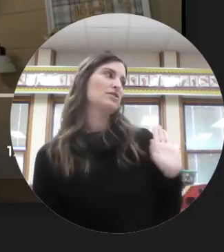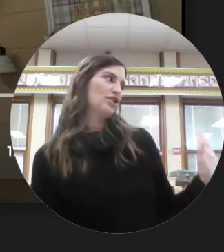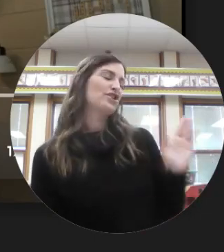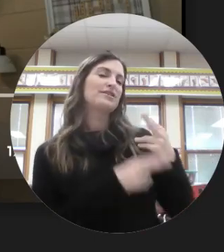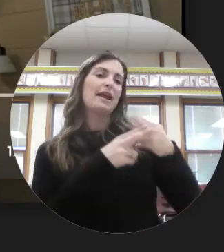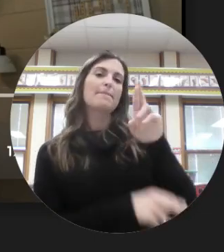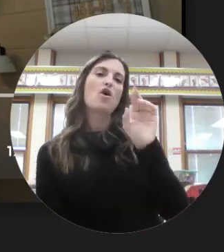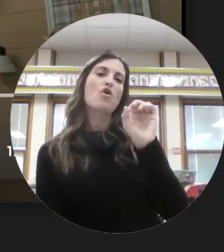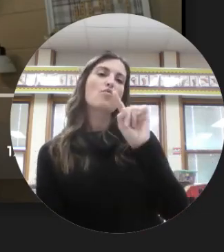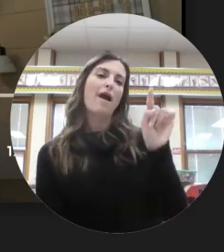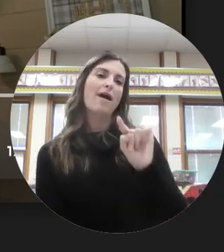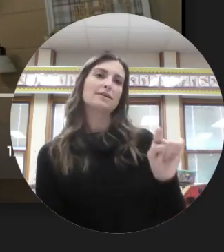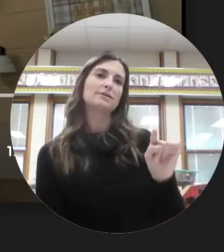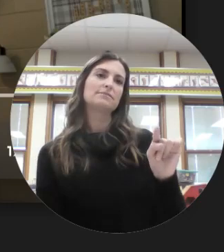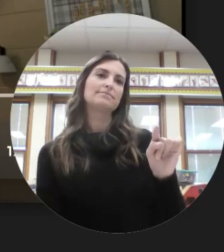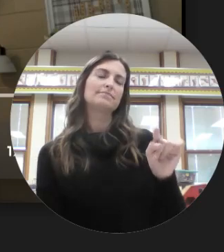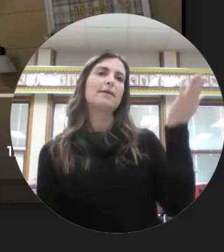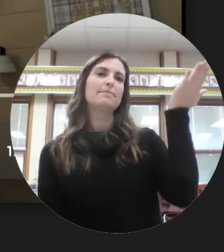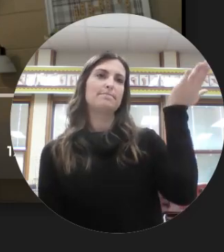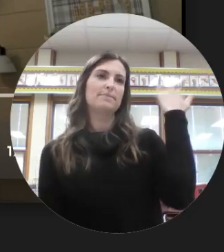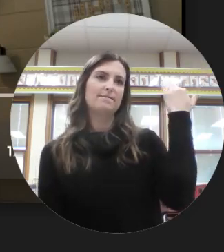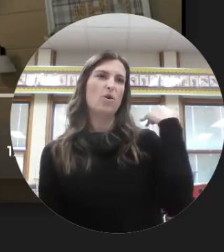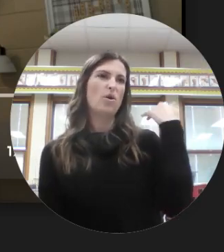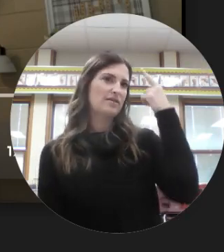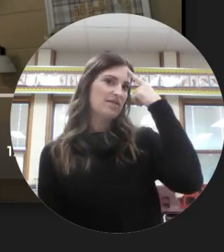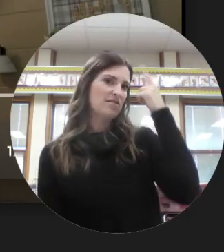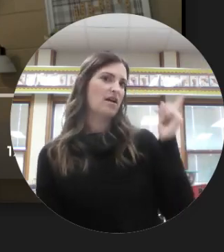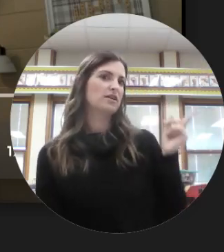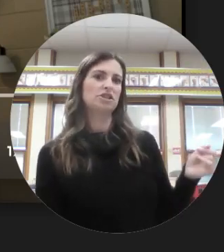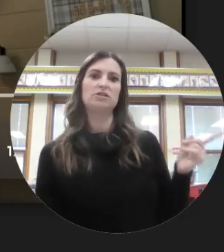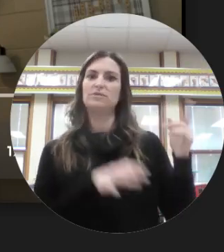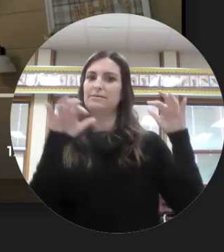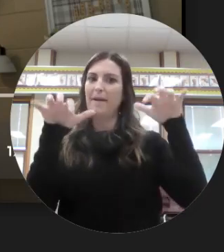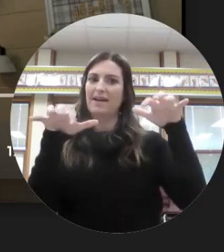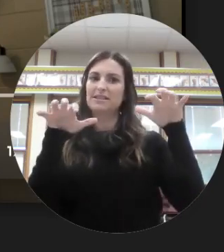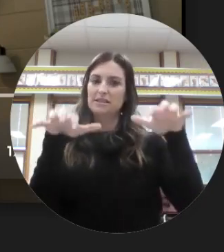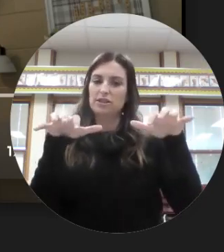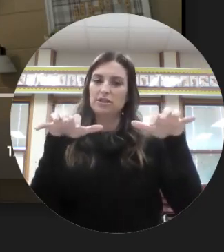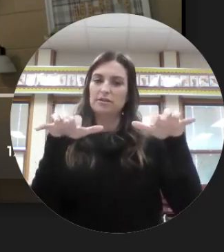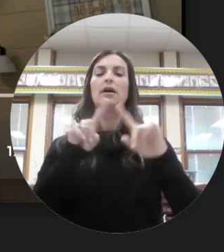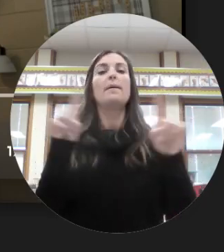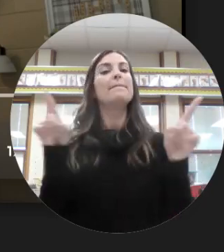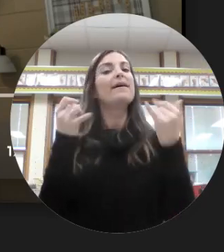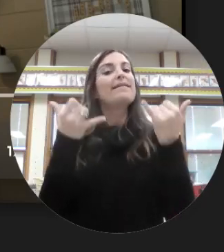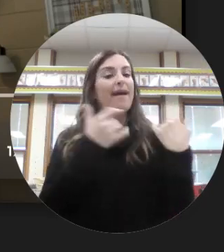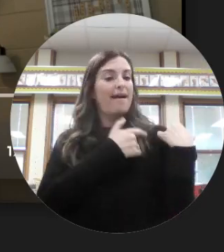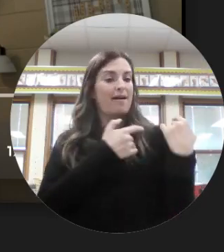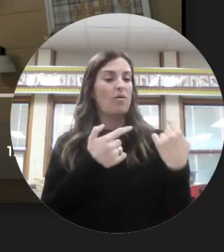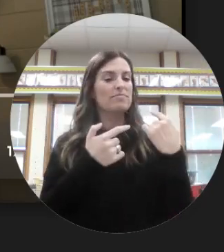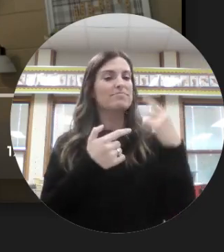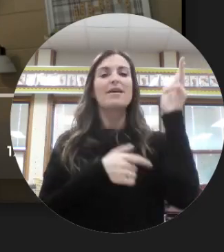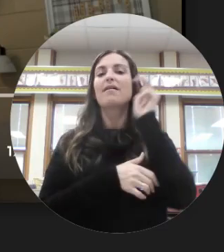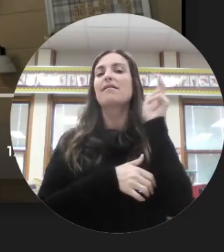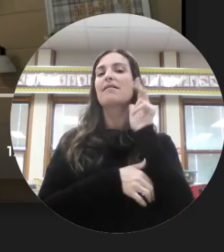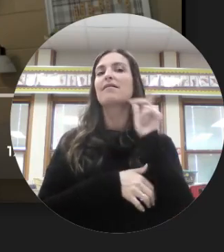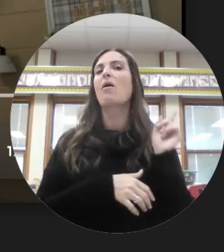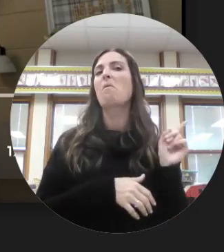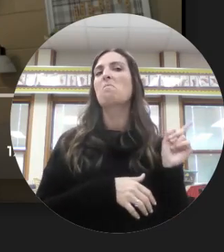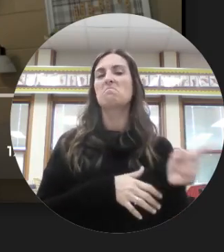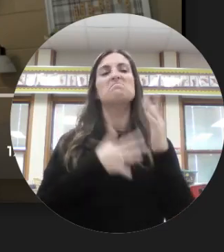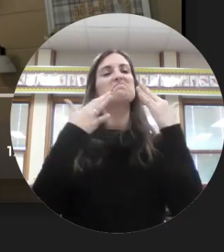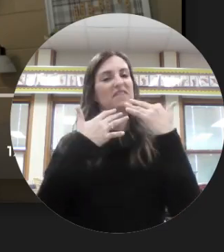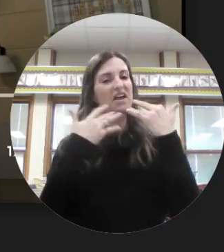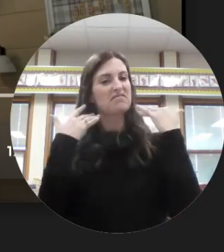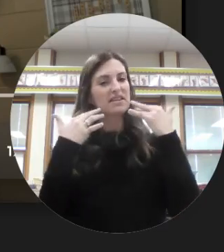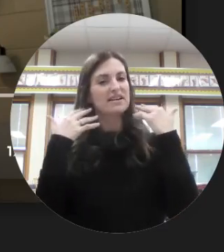The last time those otters had seen Roz, they had thought she was some kind of monster. But since then, they'd heard that she was remarkably friendly